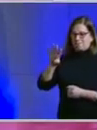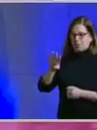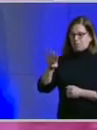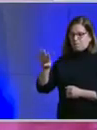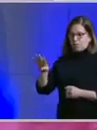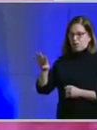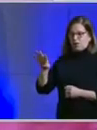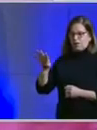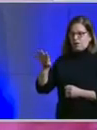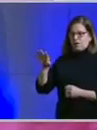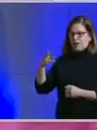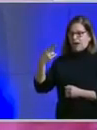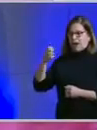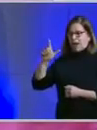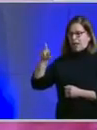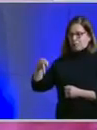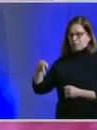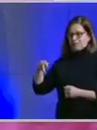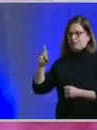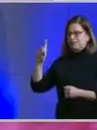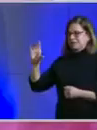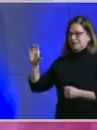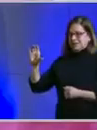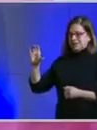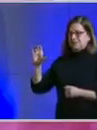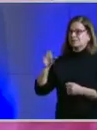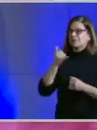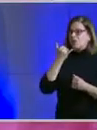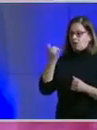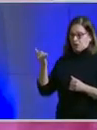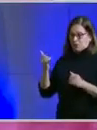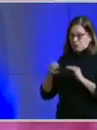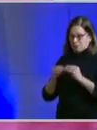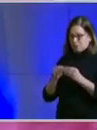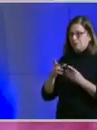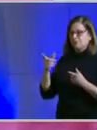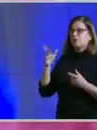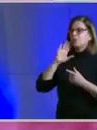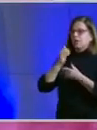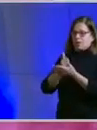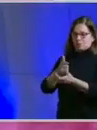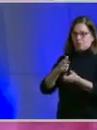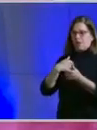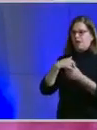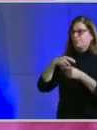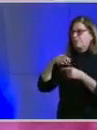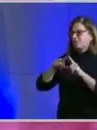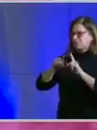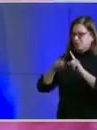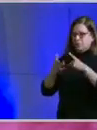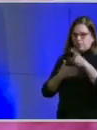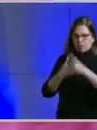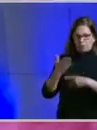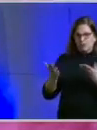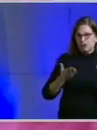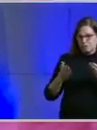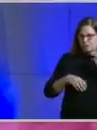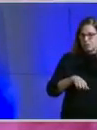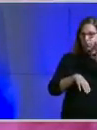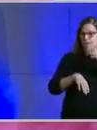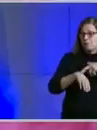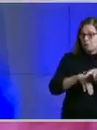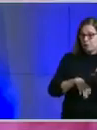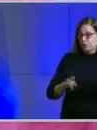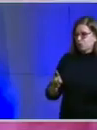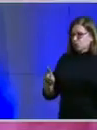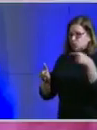1-844-4HELP-DC, 24/7 via phone, text, and chat. So that resource is important. But then also looking at how we're partnering with